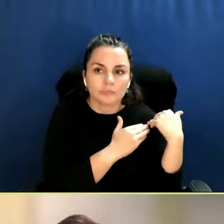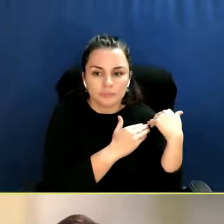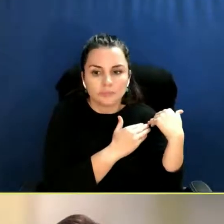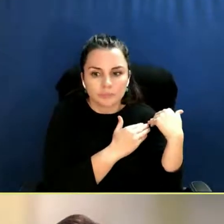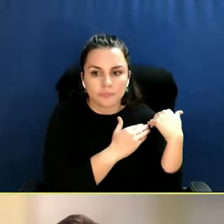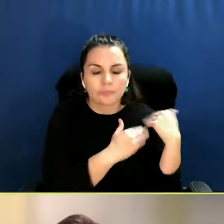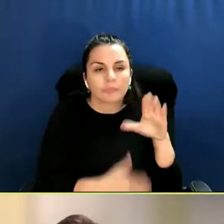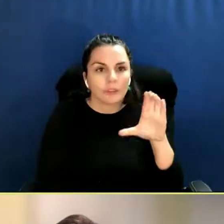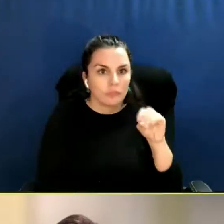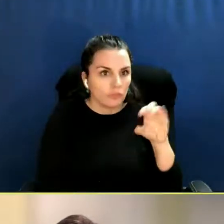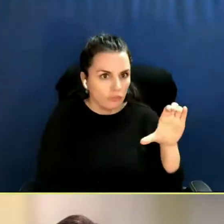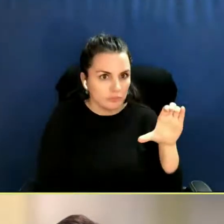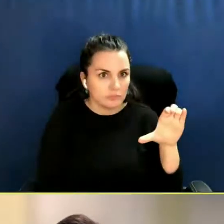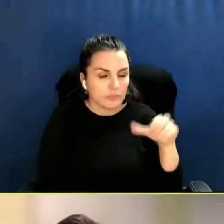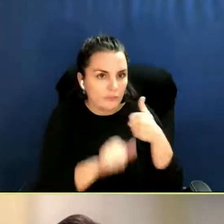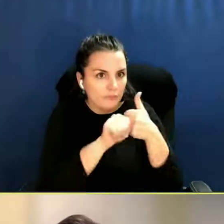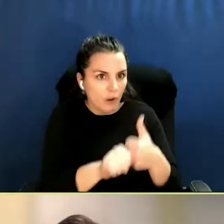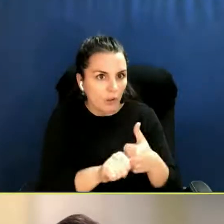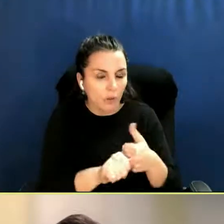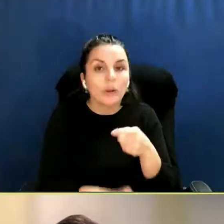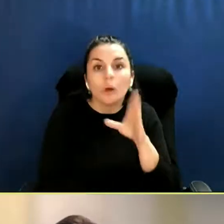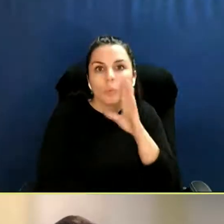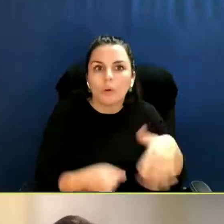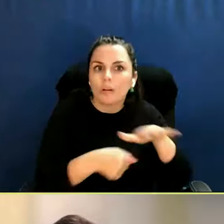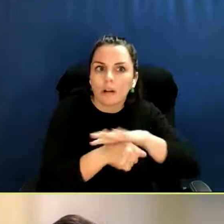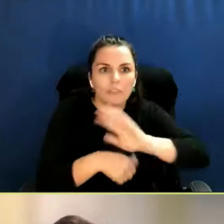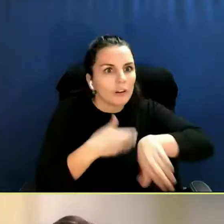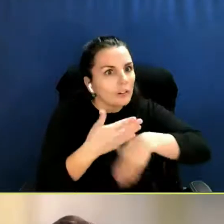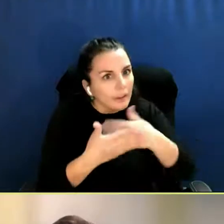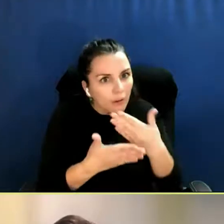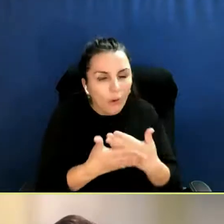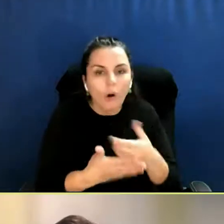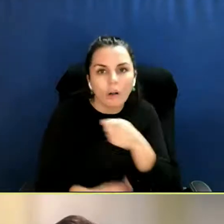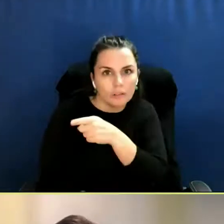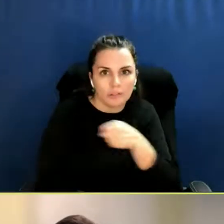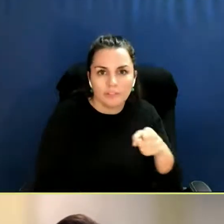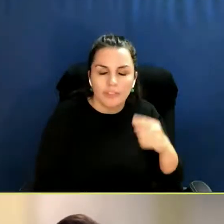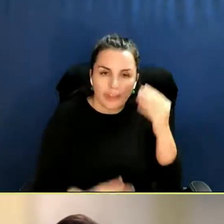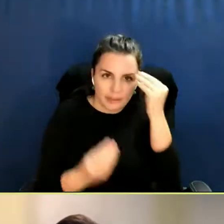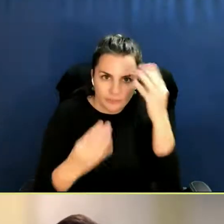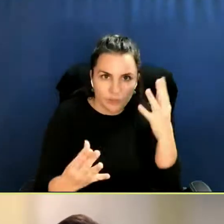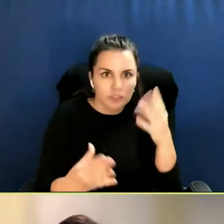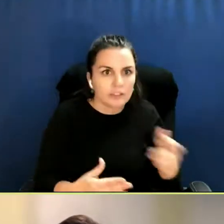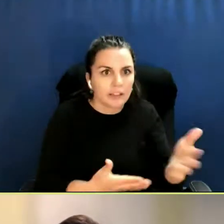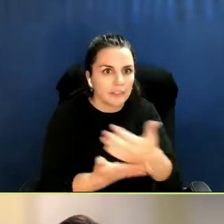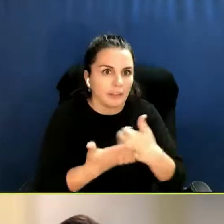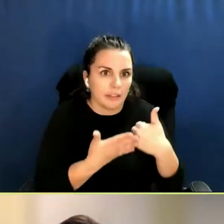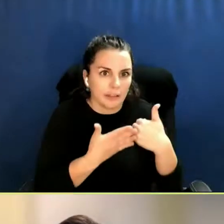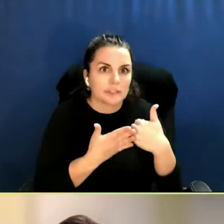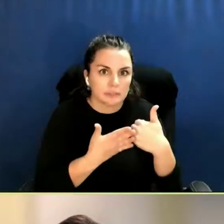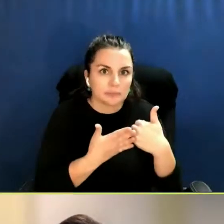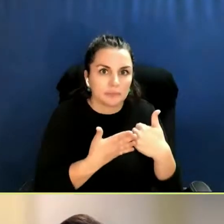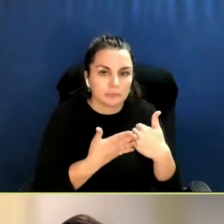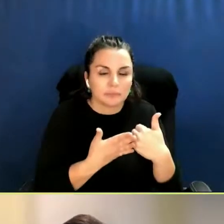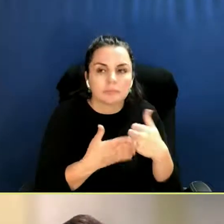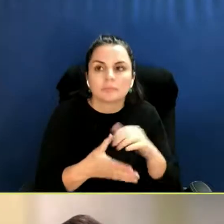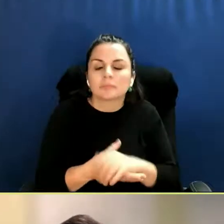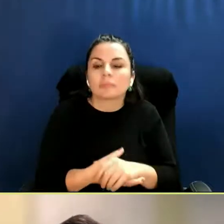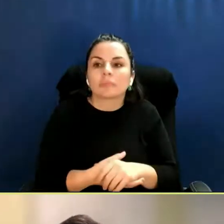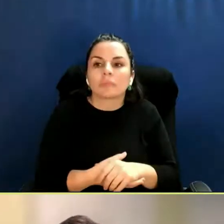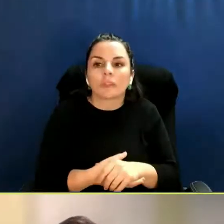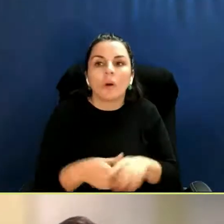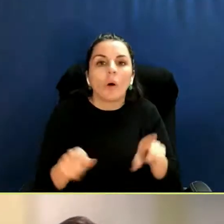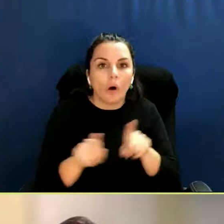the COC is covering any of the identifiable sensitive information they are collecting. And they would